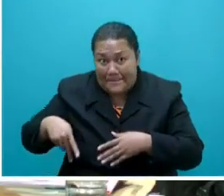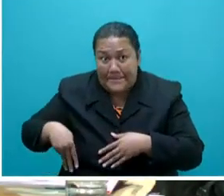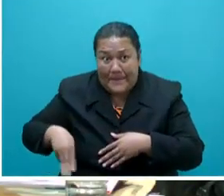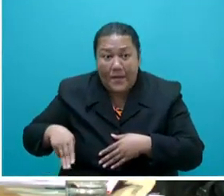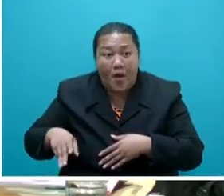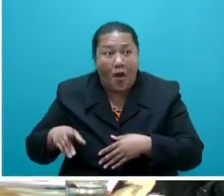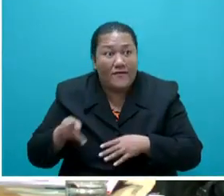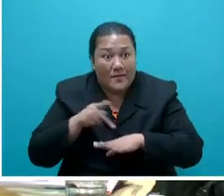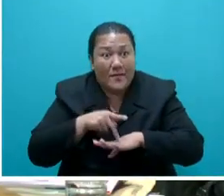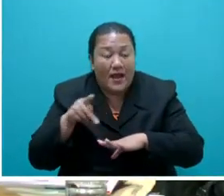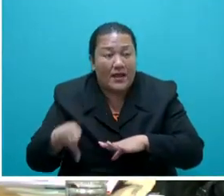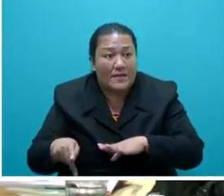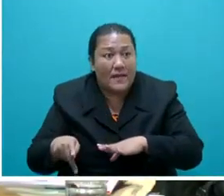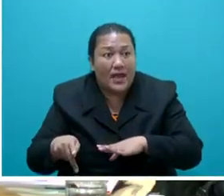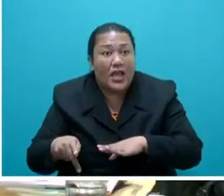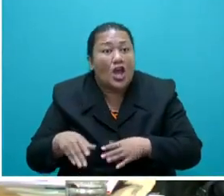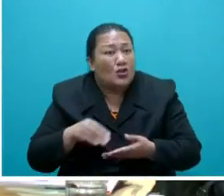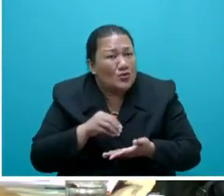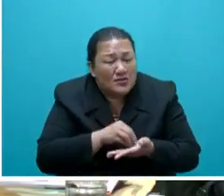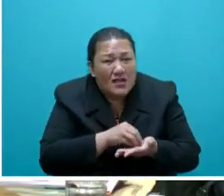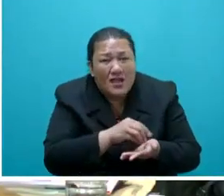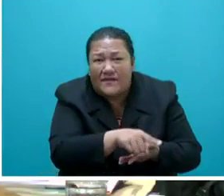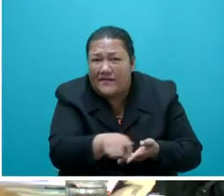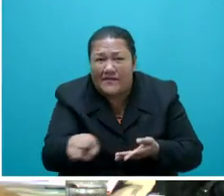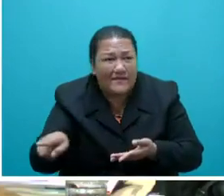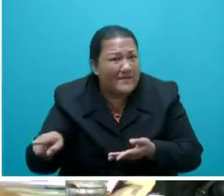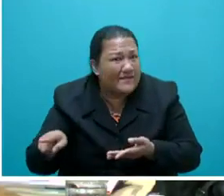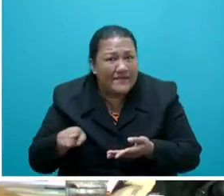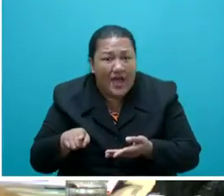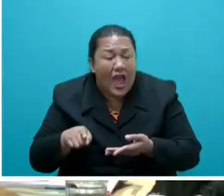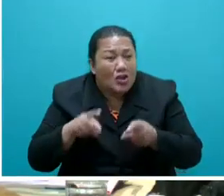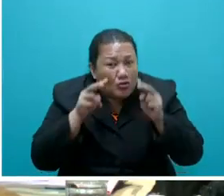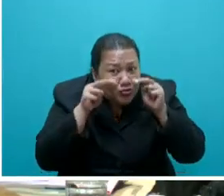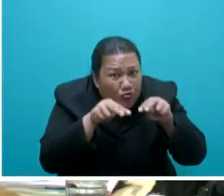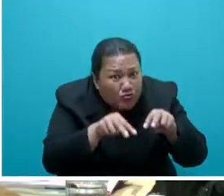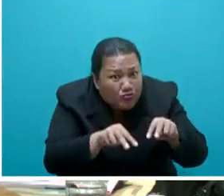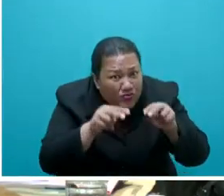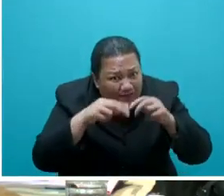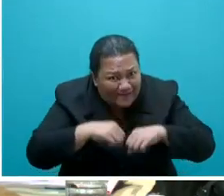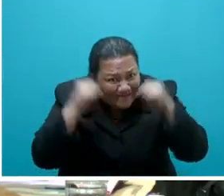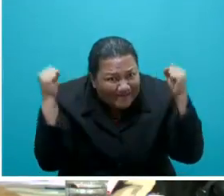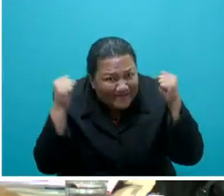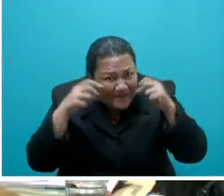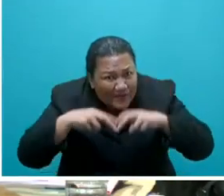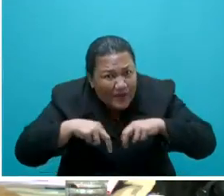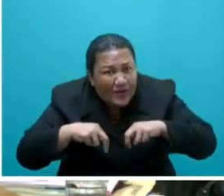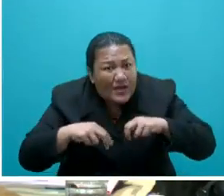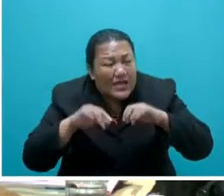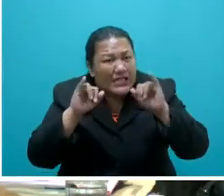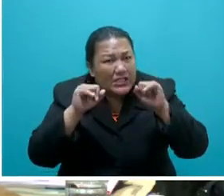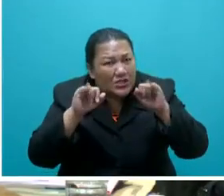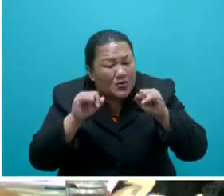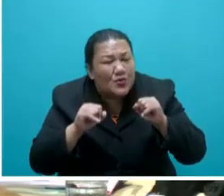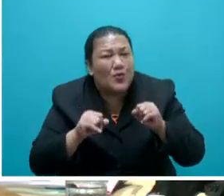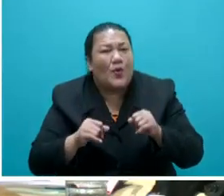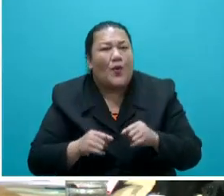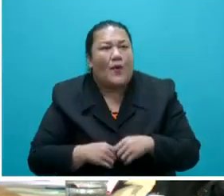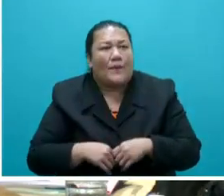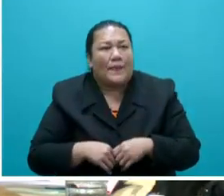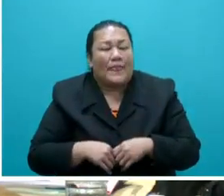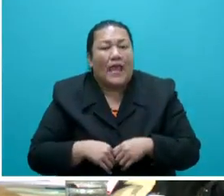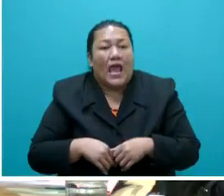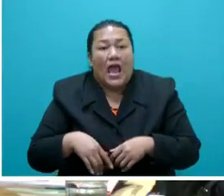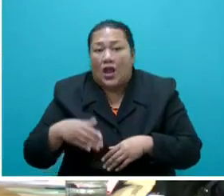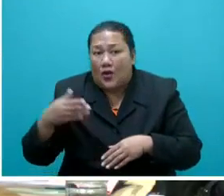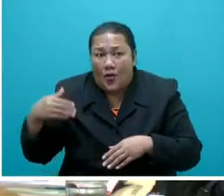the vulnerable and marginalized members of our society. The core mandate of the Fijian government remains service to